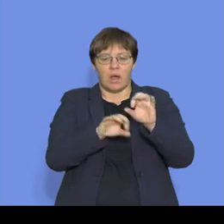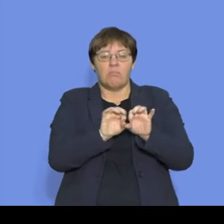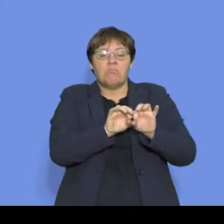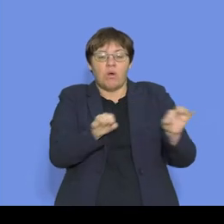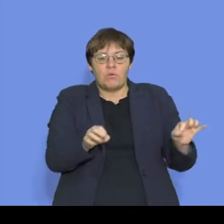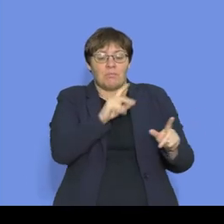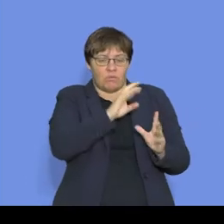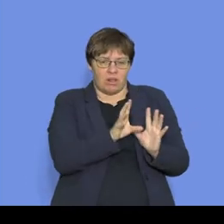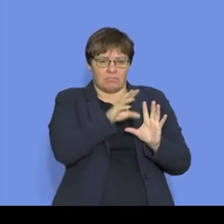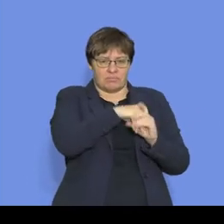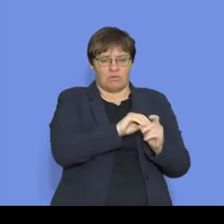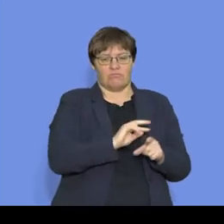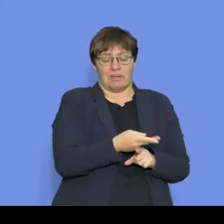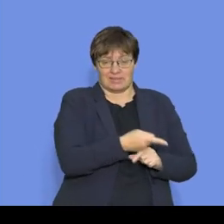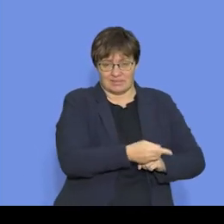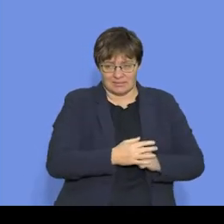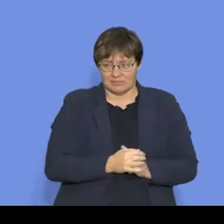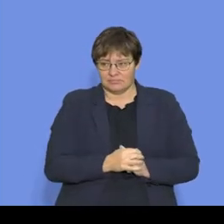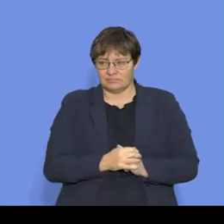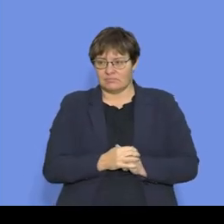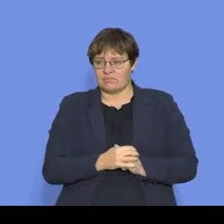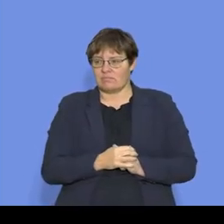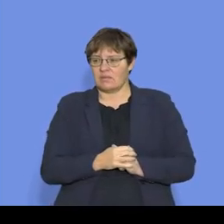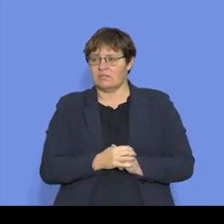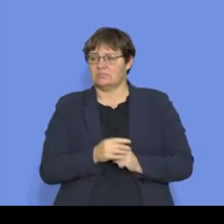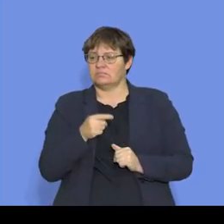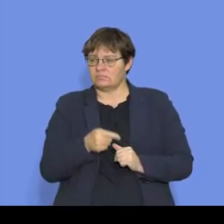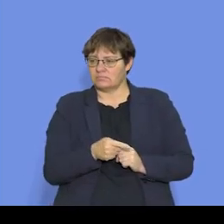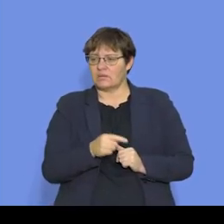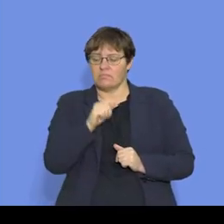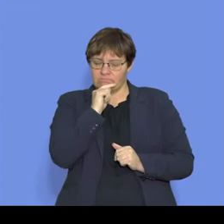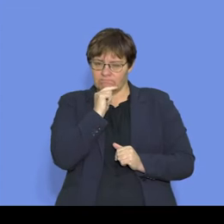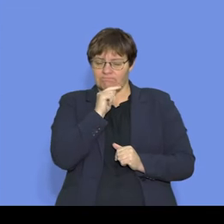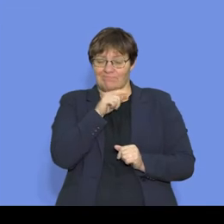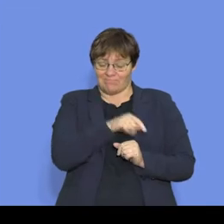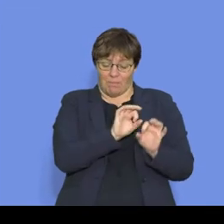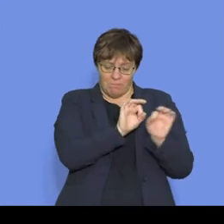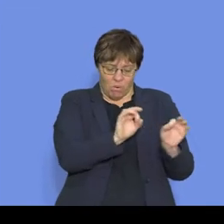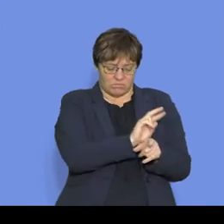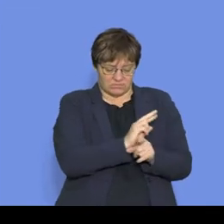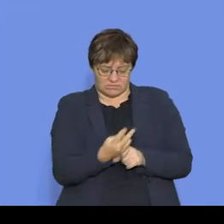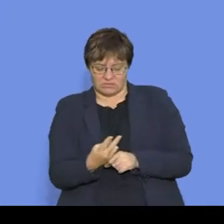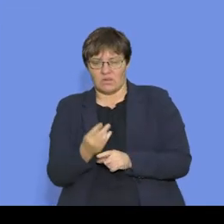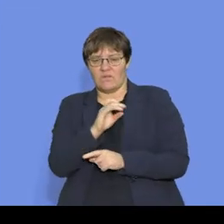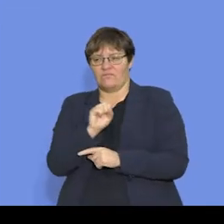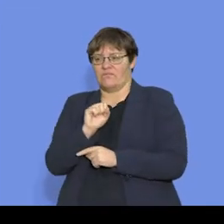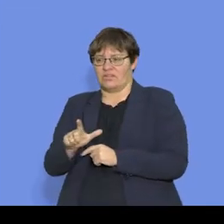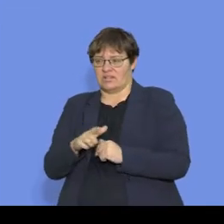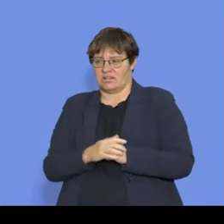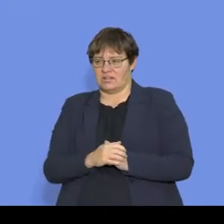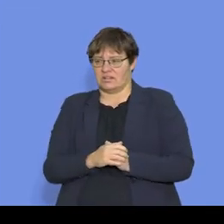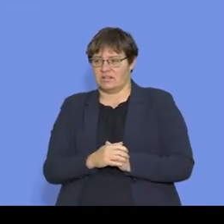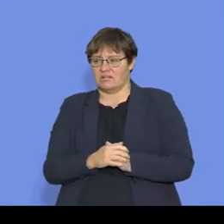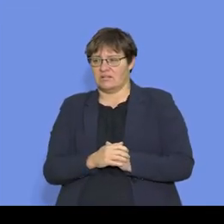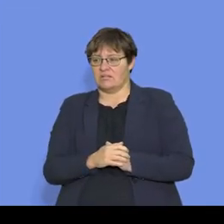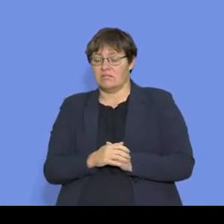the bone, and the bone actually becomes a fossil. And last of all,